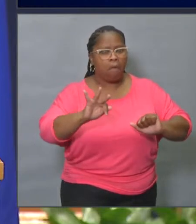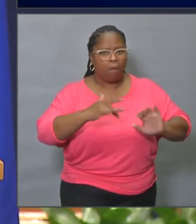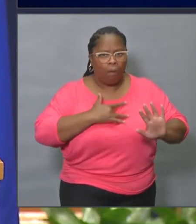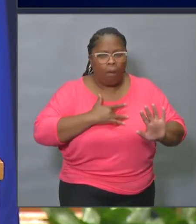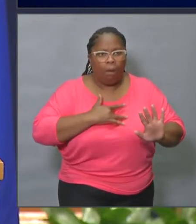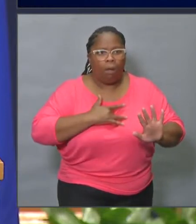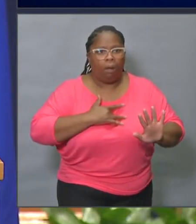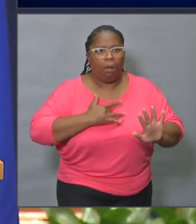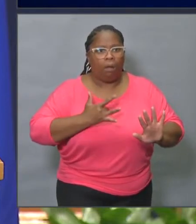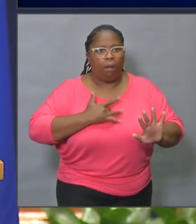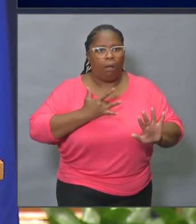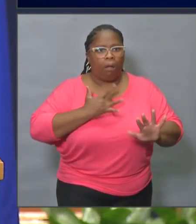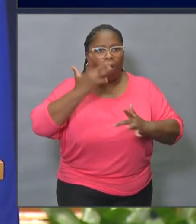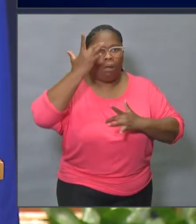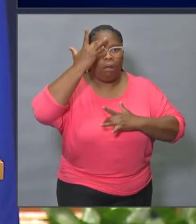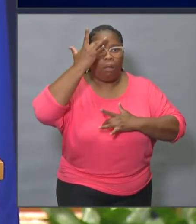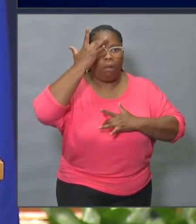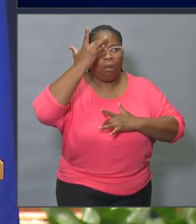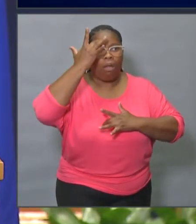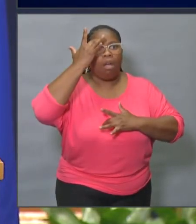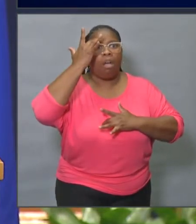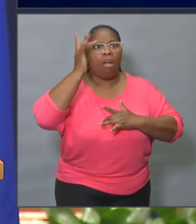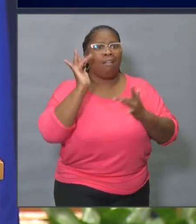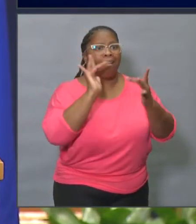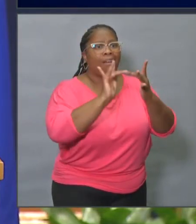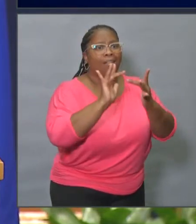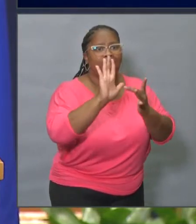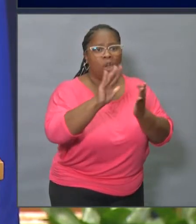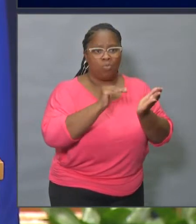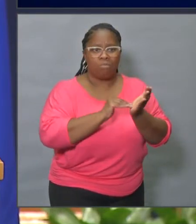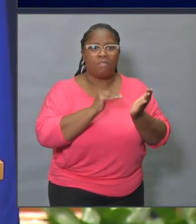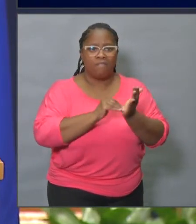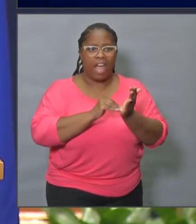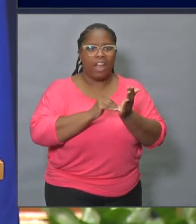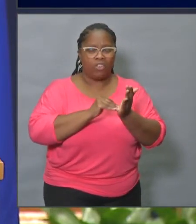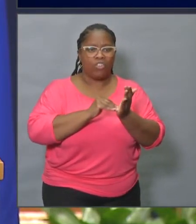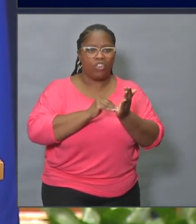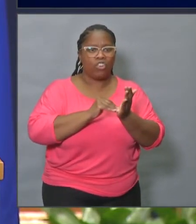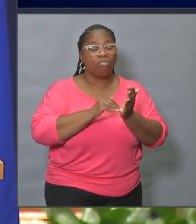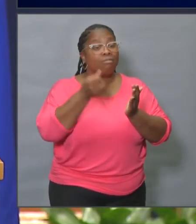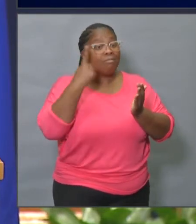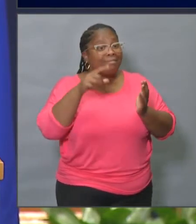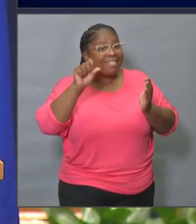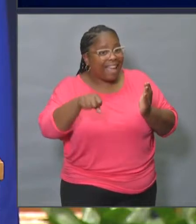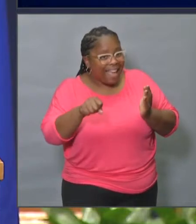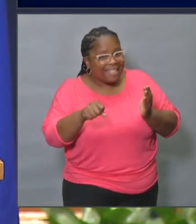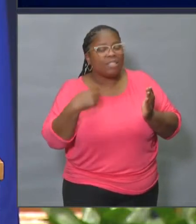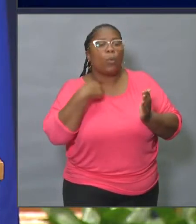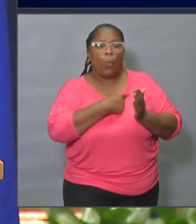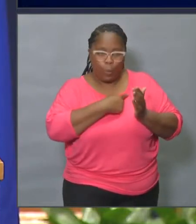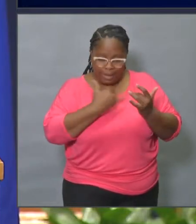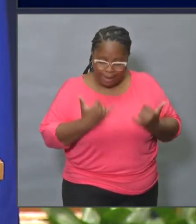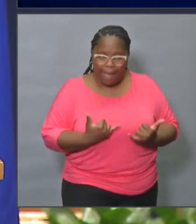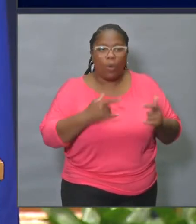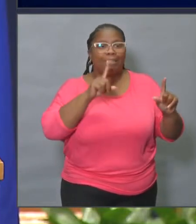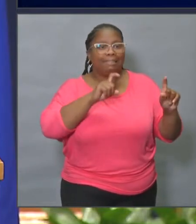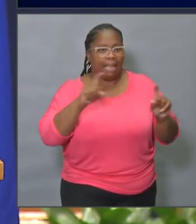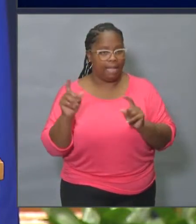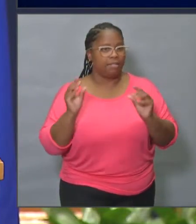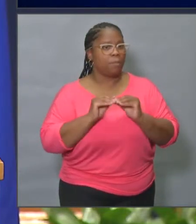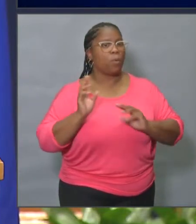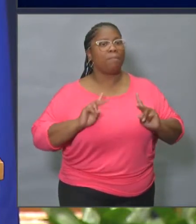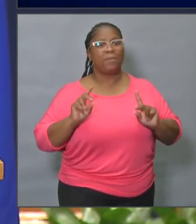provider to connect to care and testing. While testing capacity has increased across our county, and we're